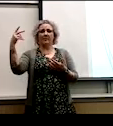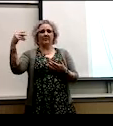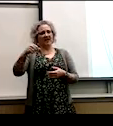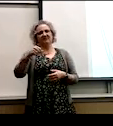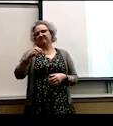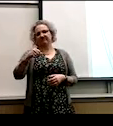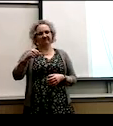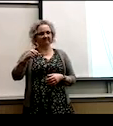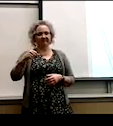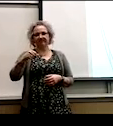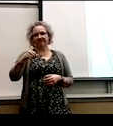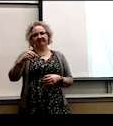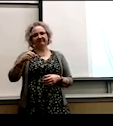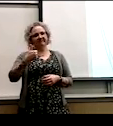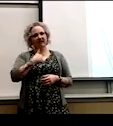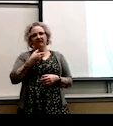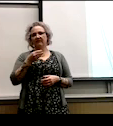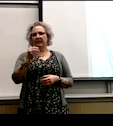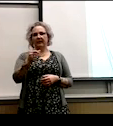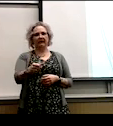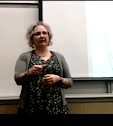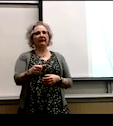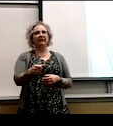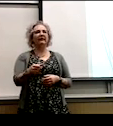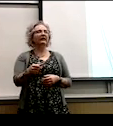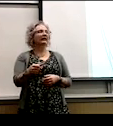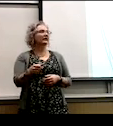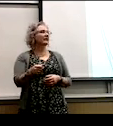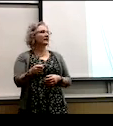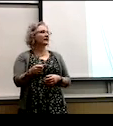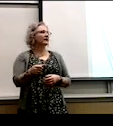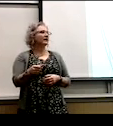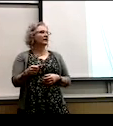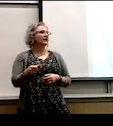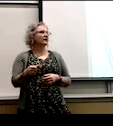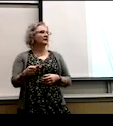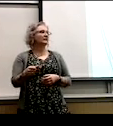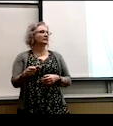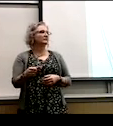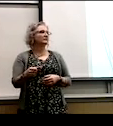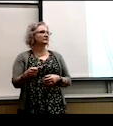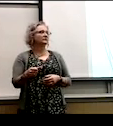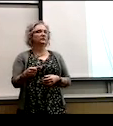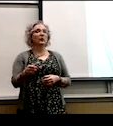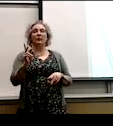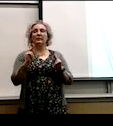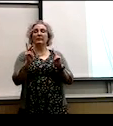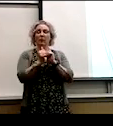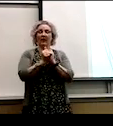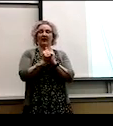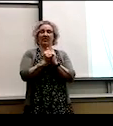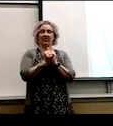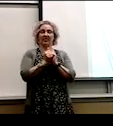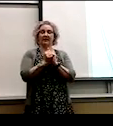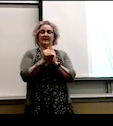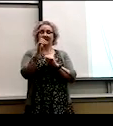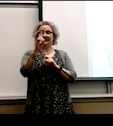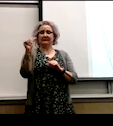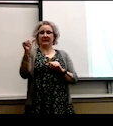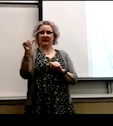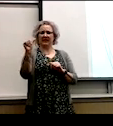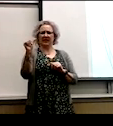self-pay. I'm a little bit uncertain that people who have official disability status, all medications are